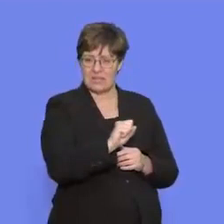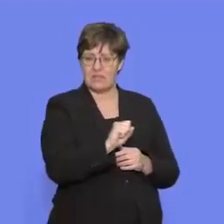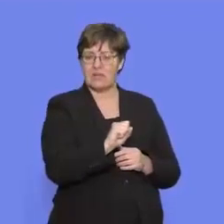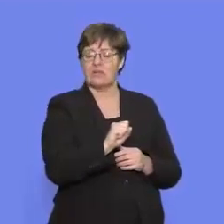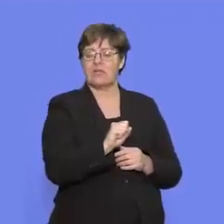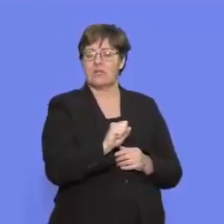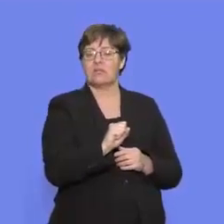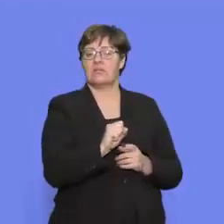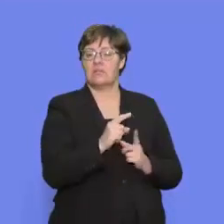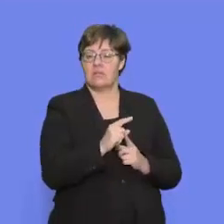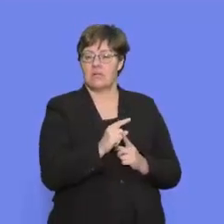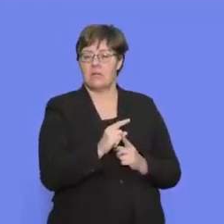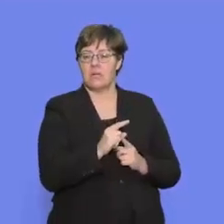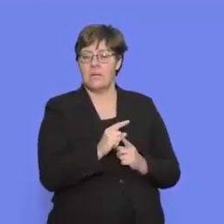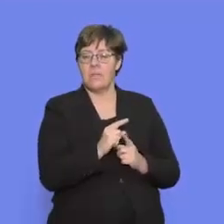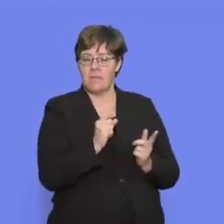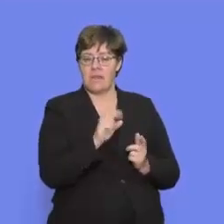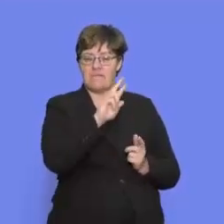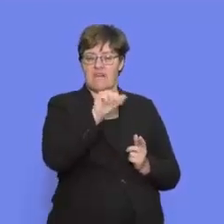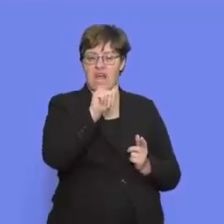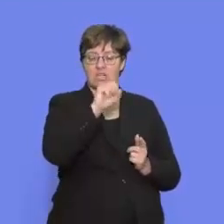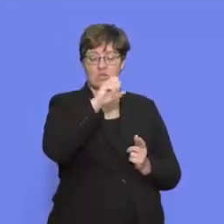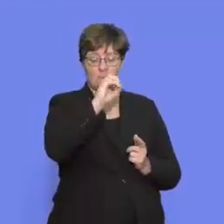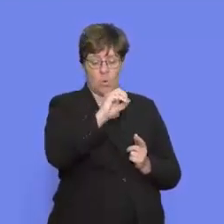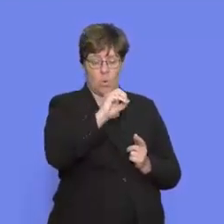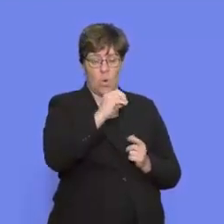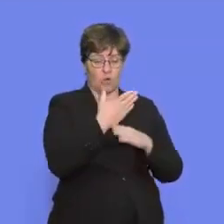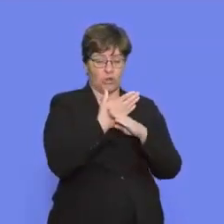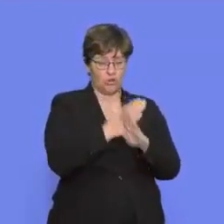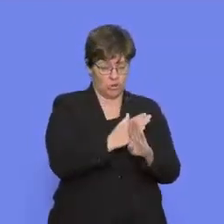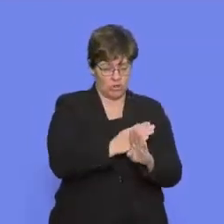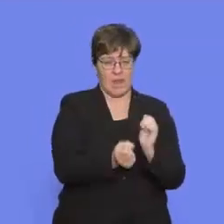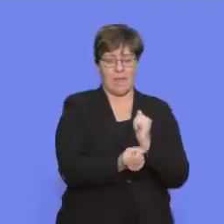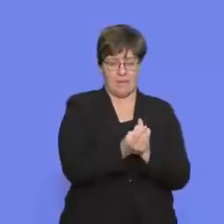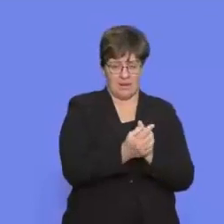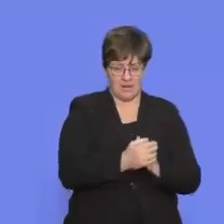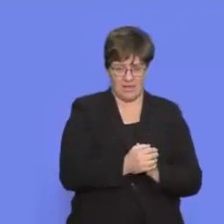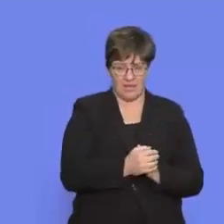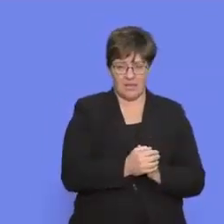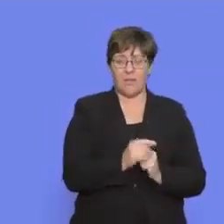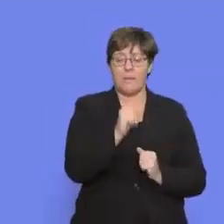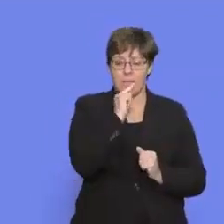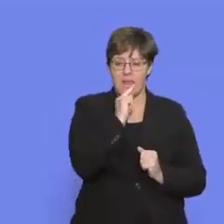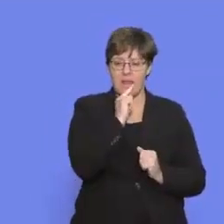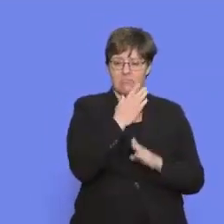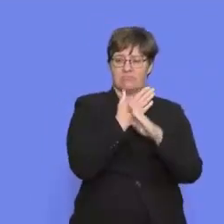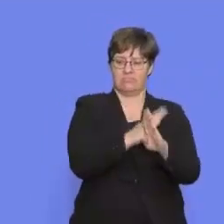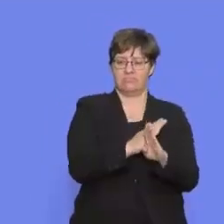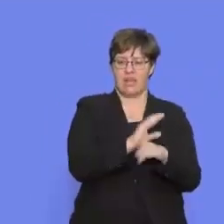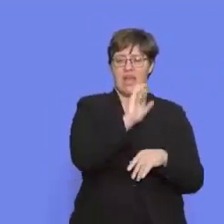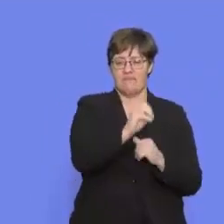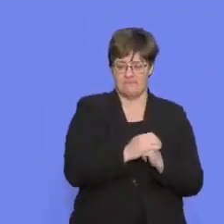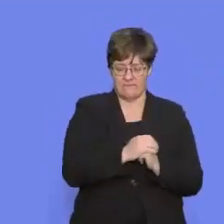the capillaries will constrict. These capillaries now, they are near the skin